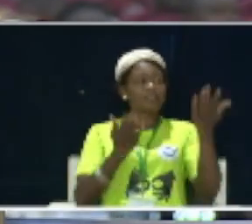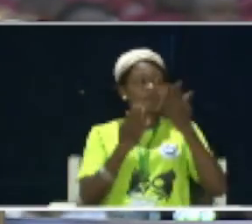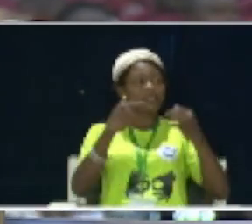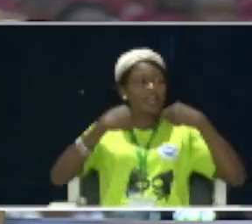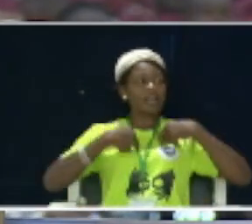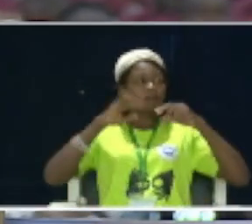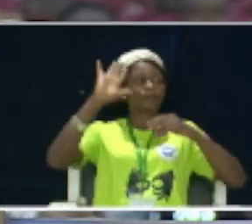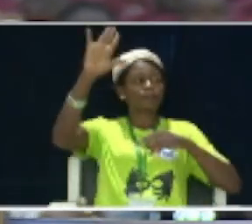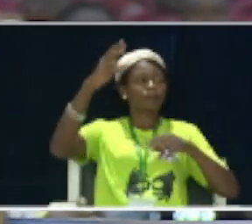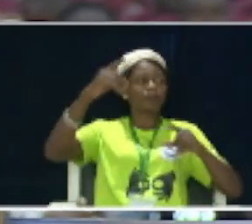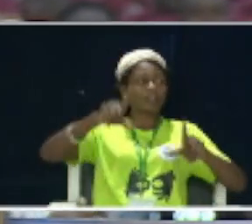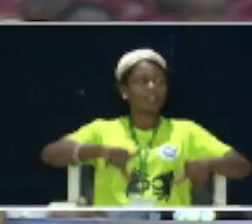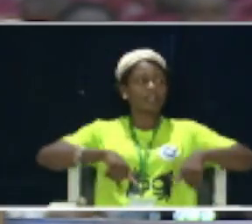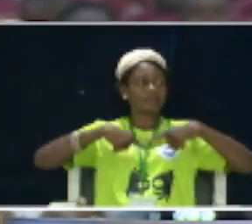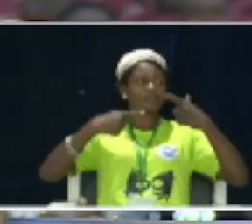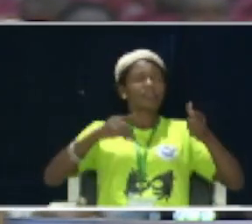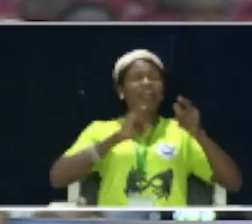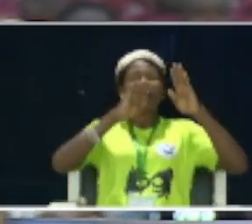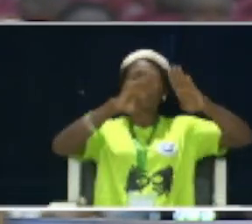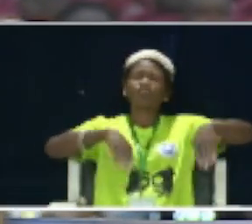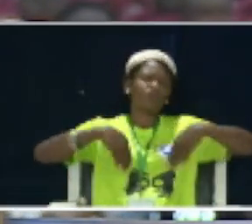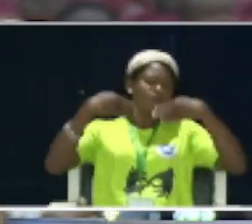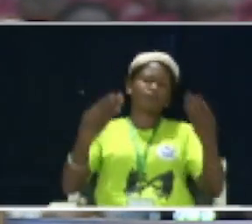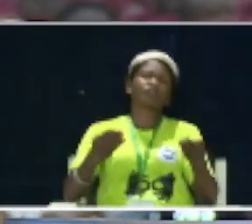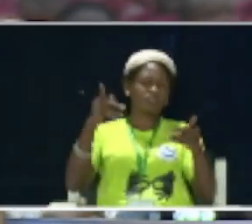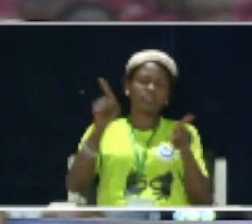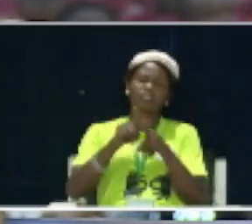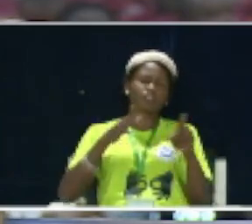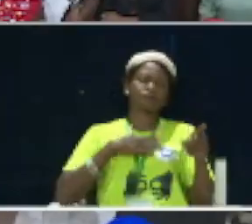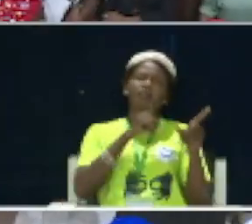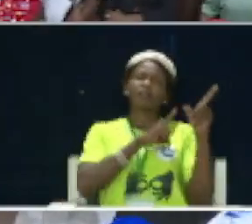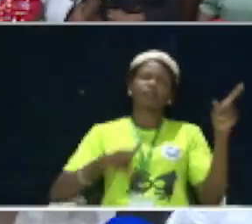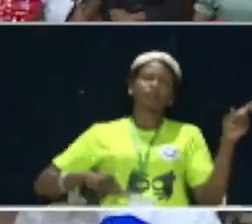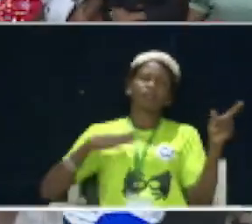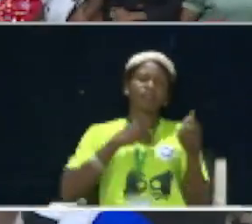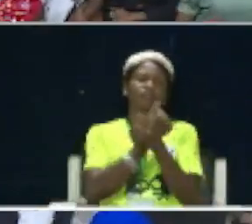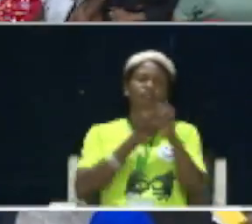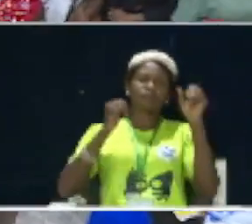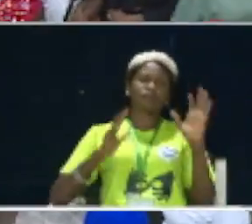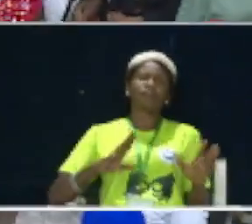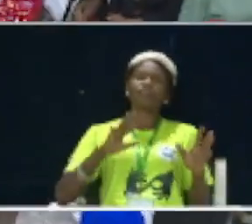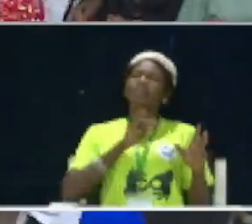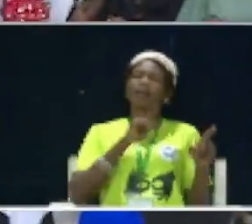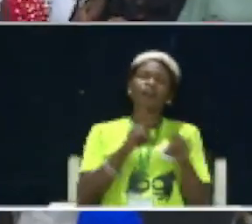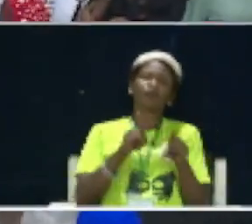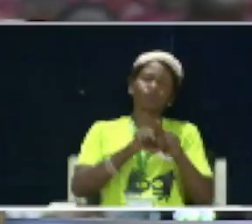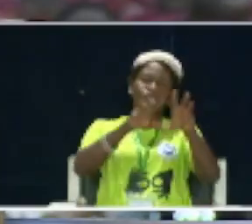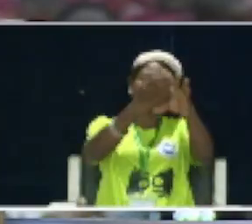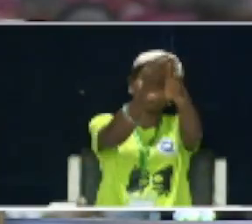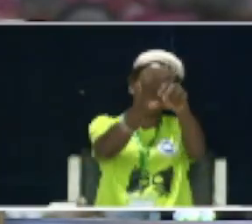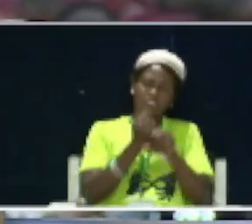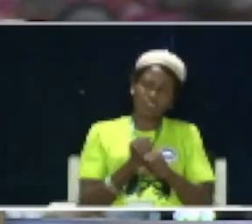life. I confess you as my Lord and Savior. I also receive your